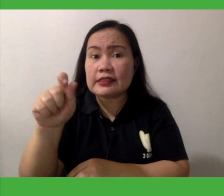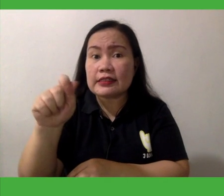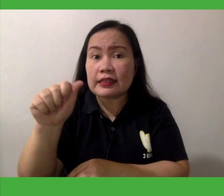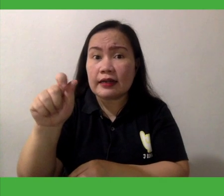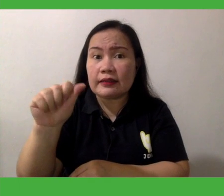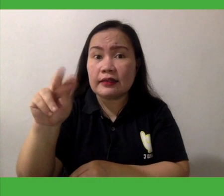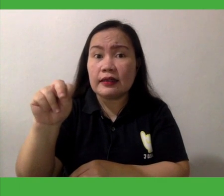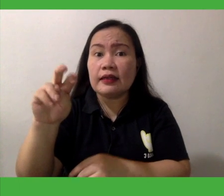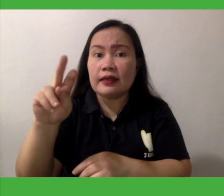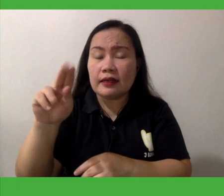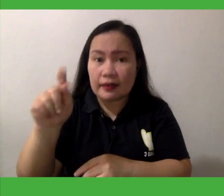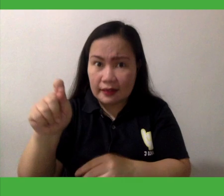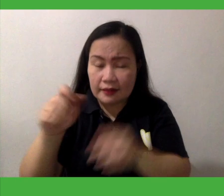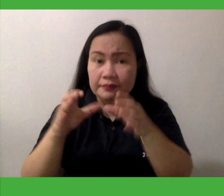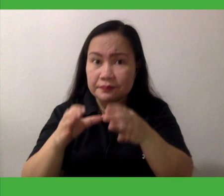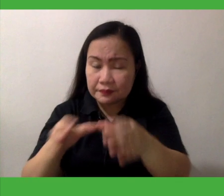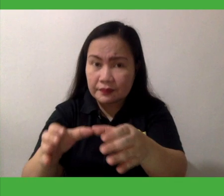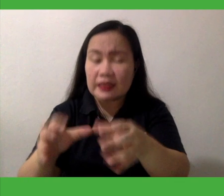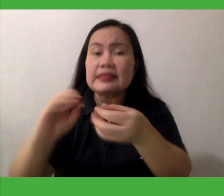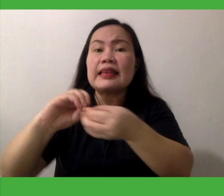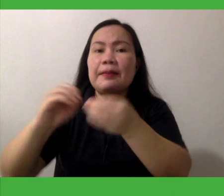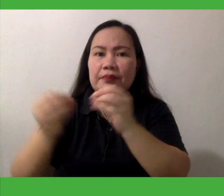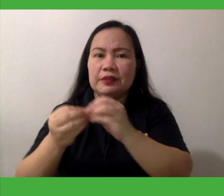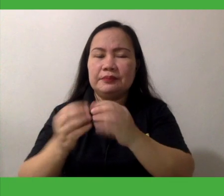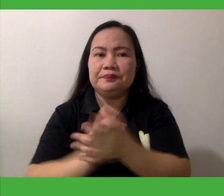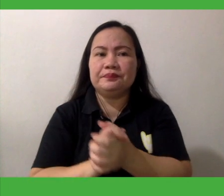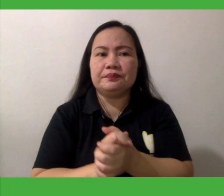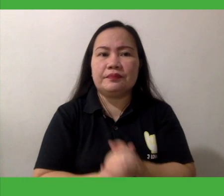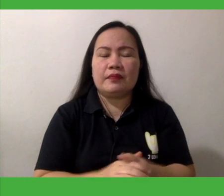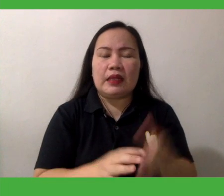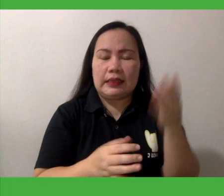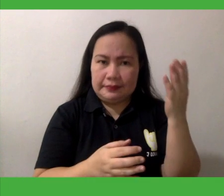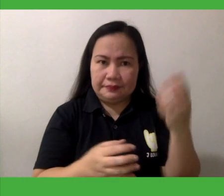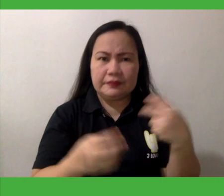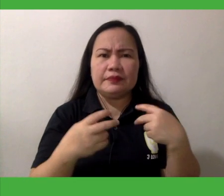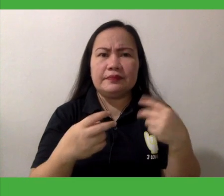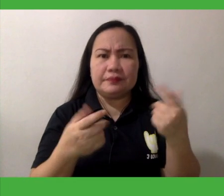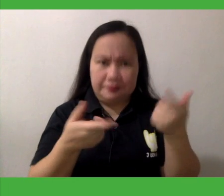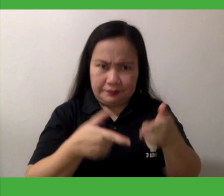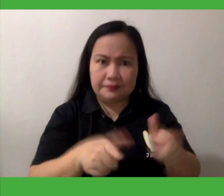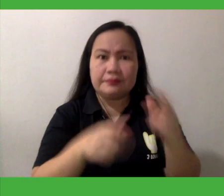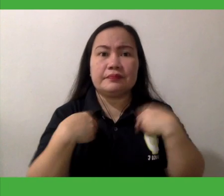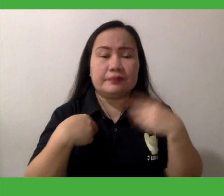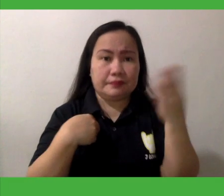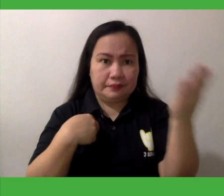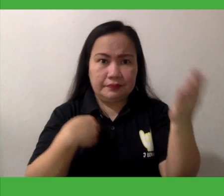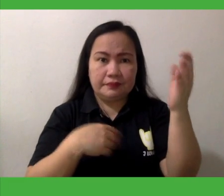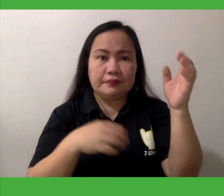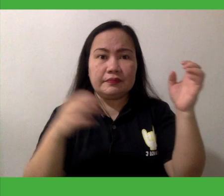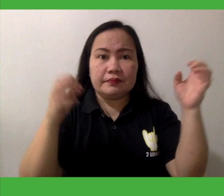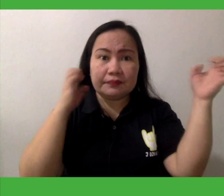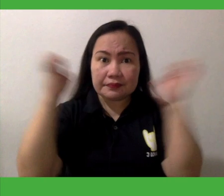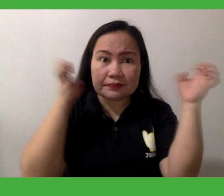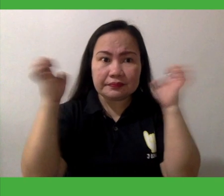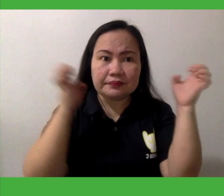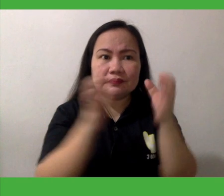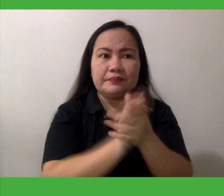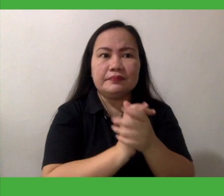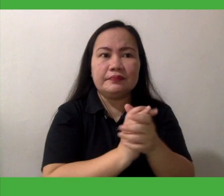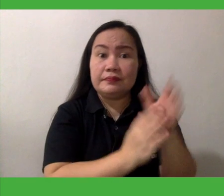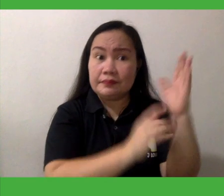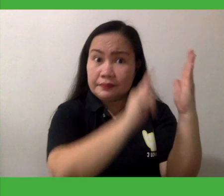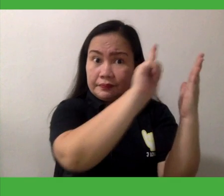Now, so let's have first this exercises. List all